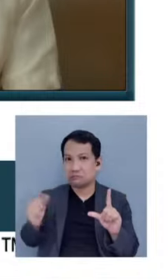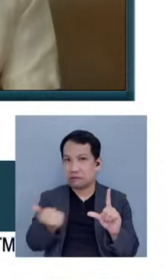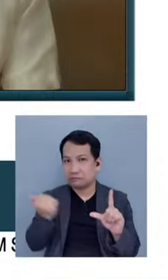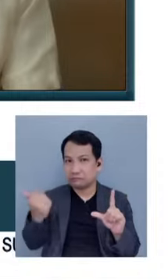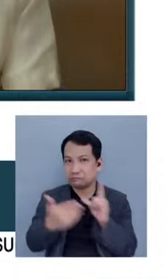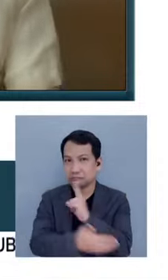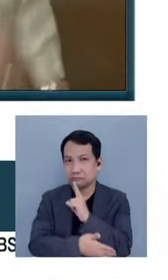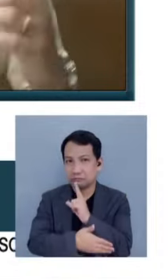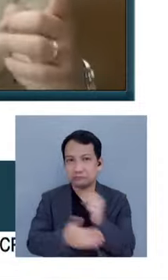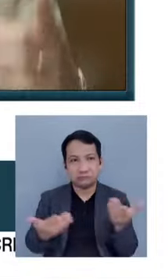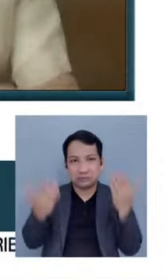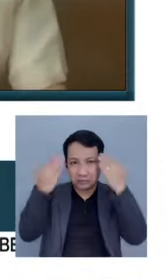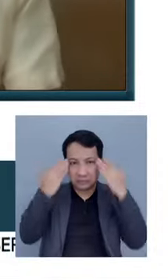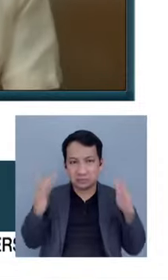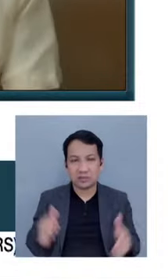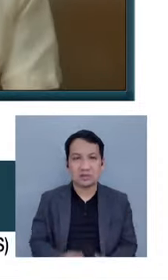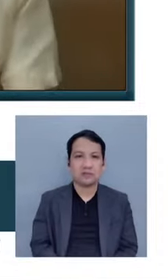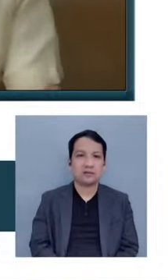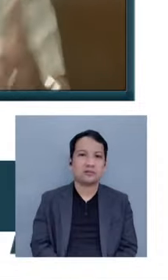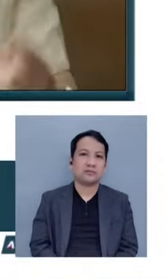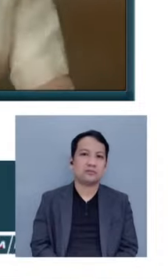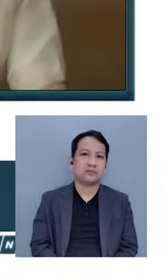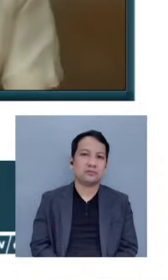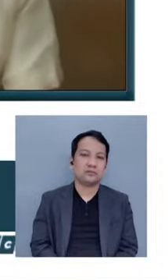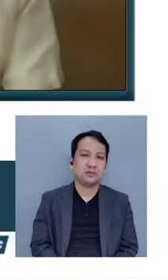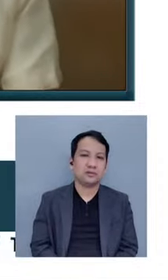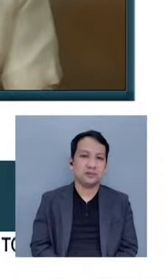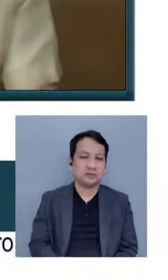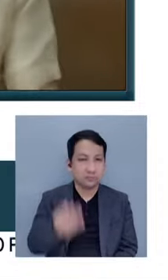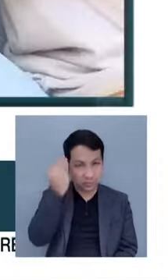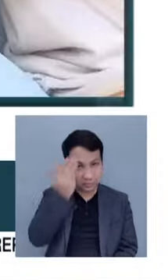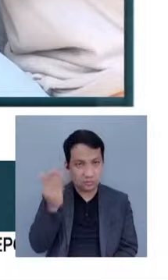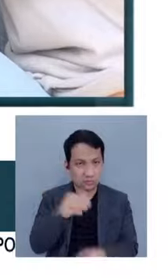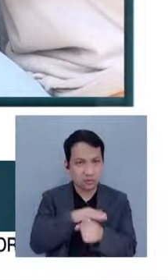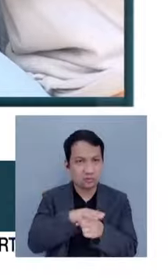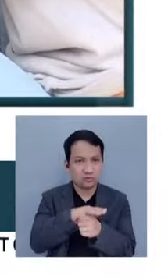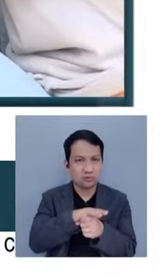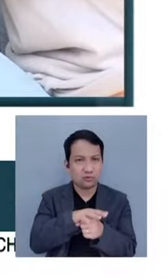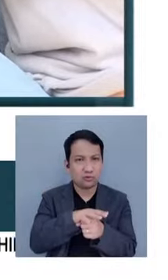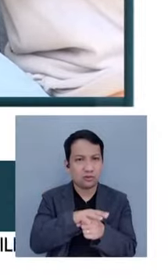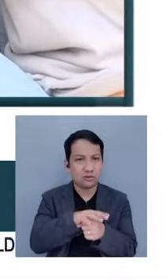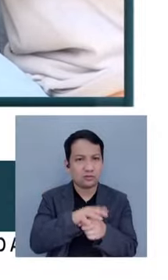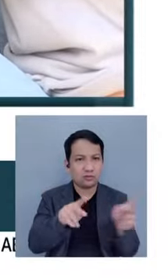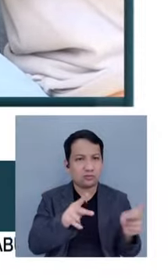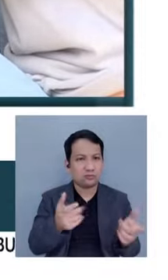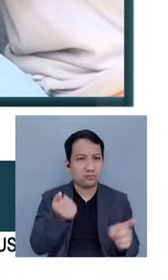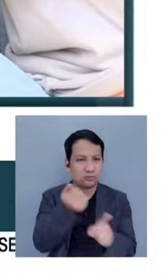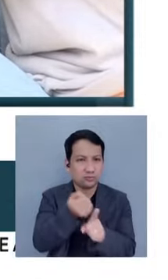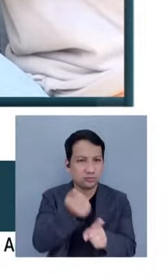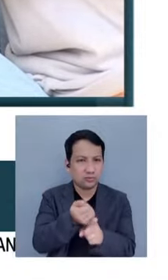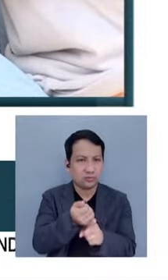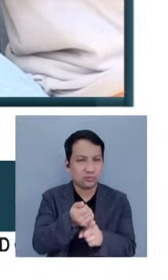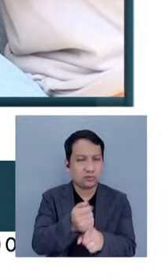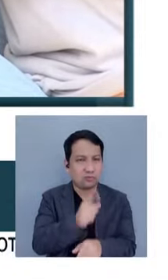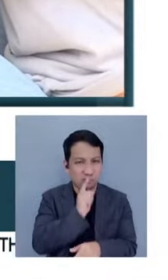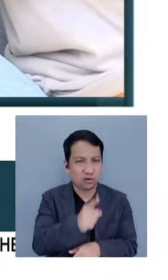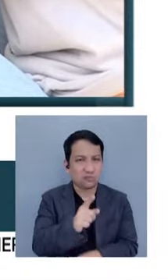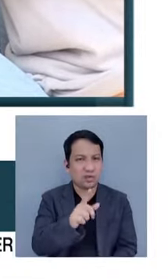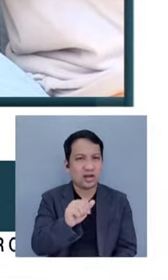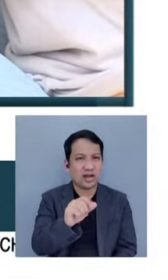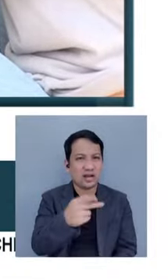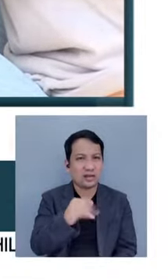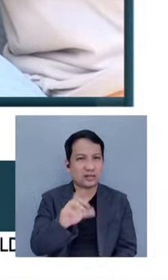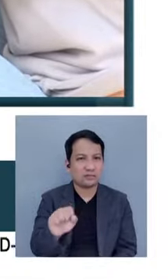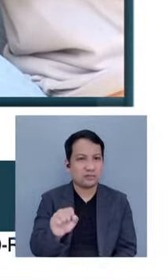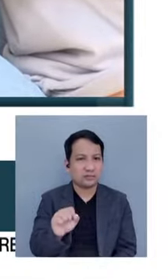That we don't know yet. But let me also sound an appeal to these local actors. Please do not act willingly or unwillingly. In